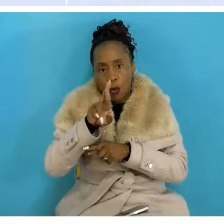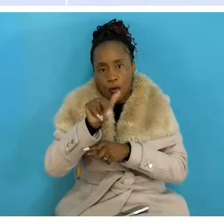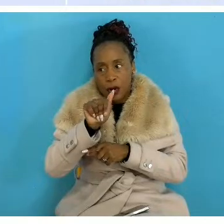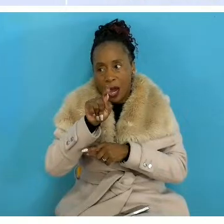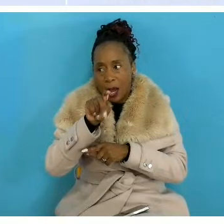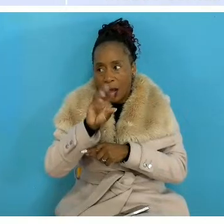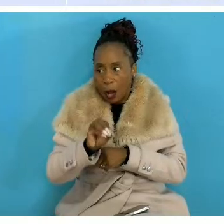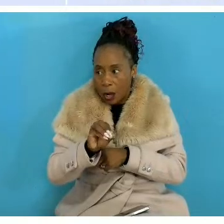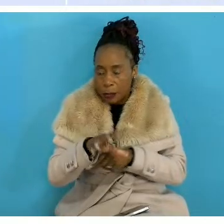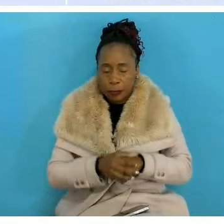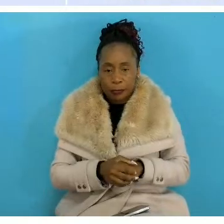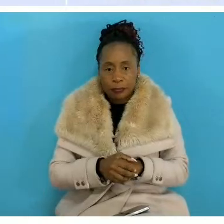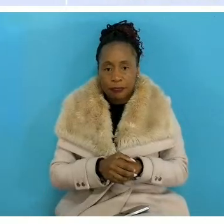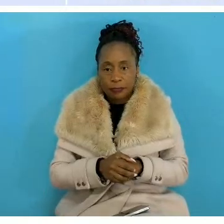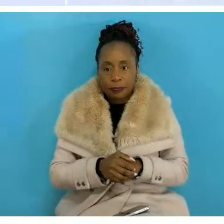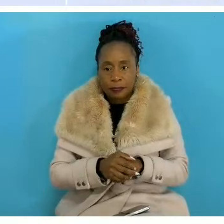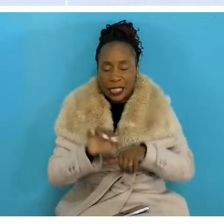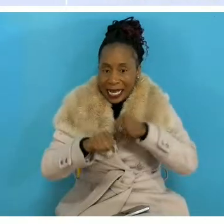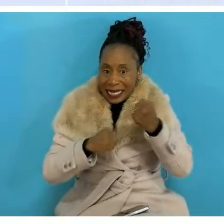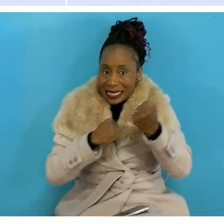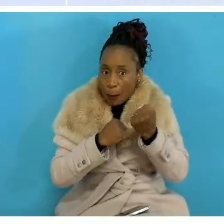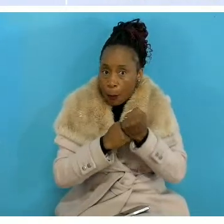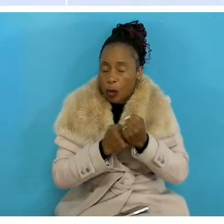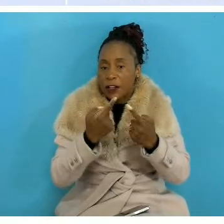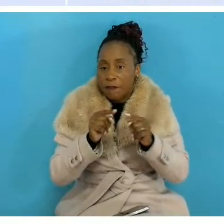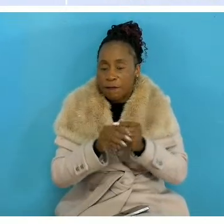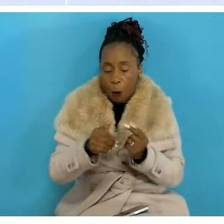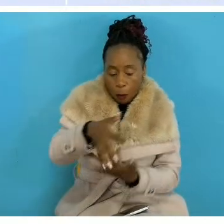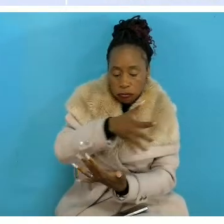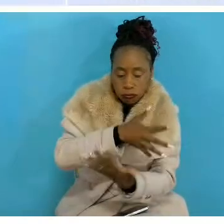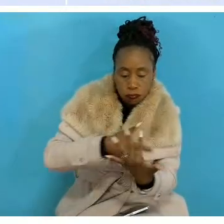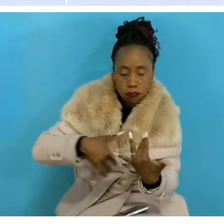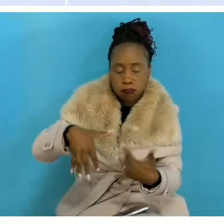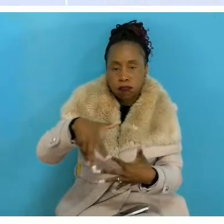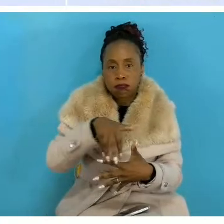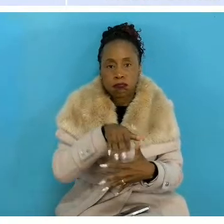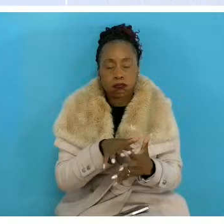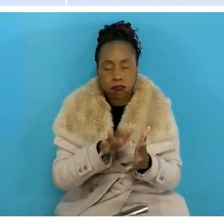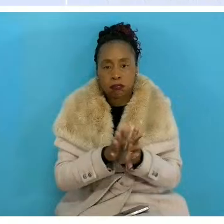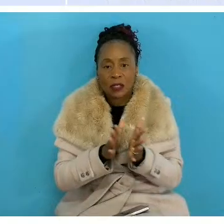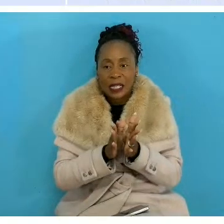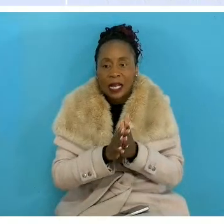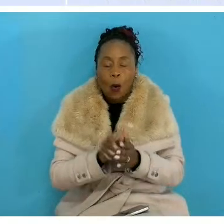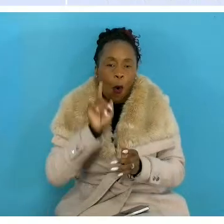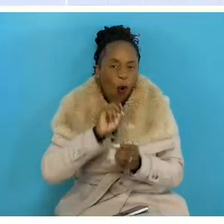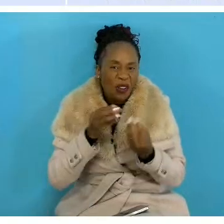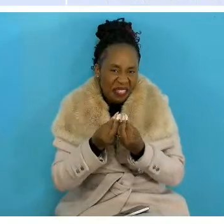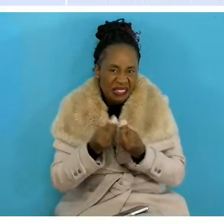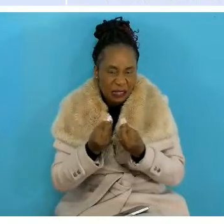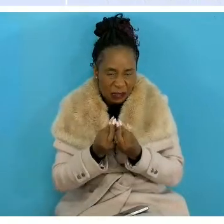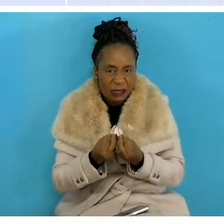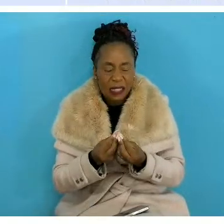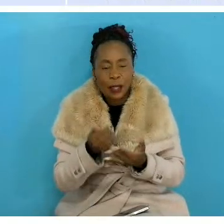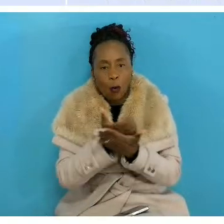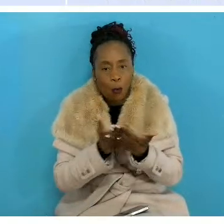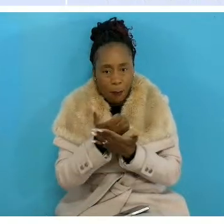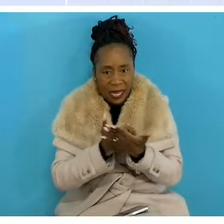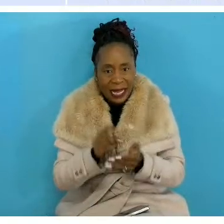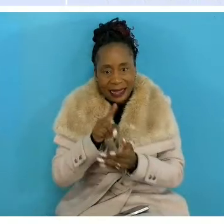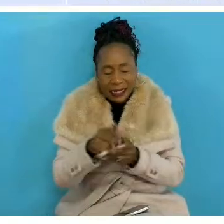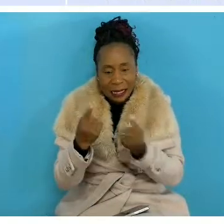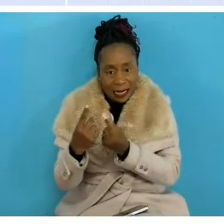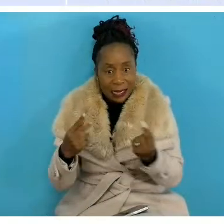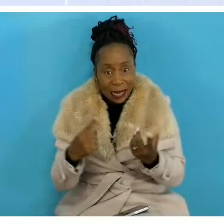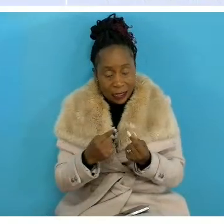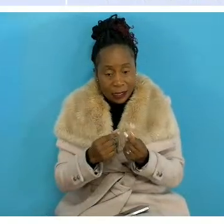there's a support for the recycling economy, and this is done in